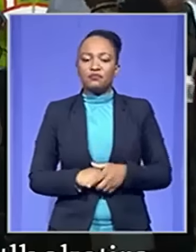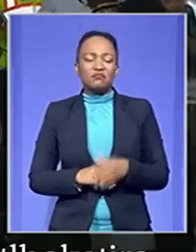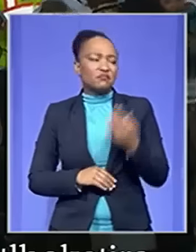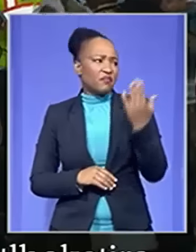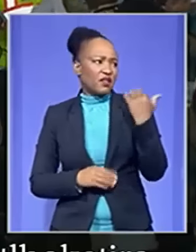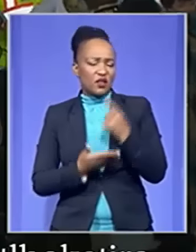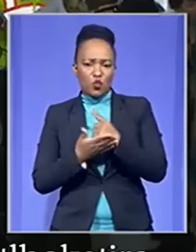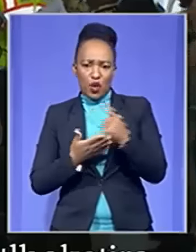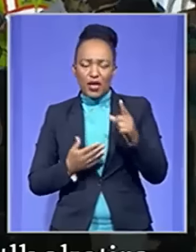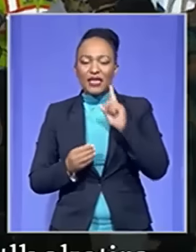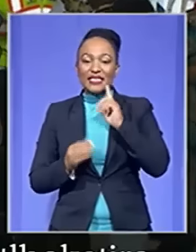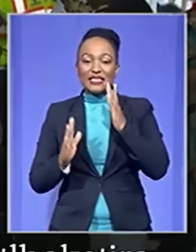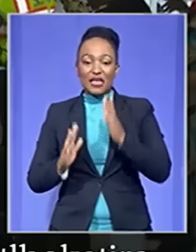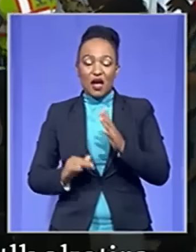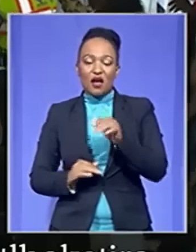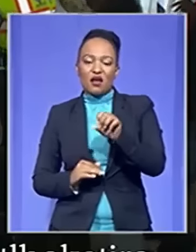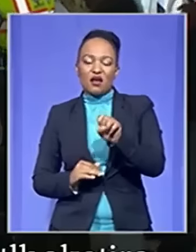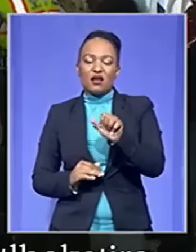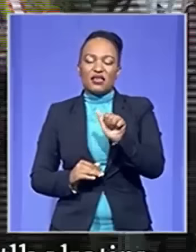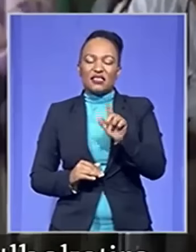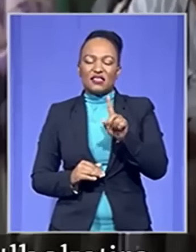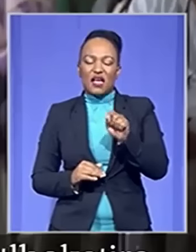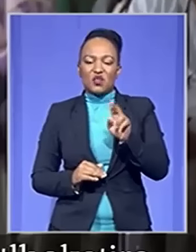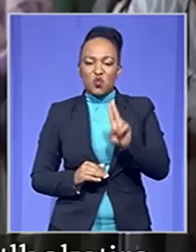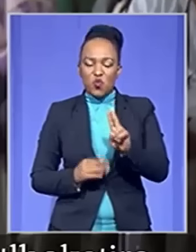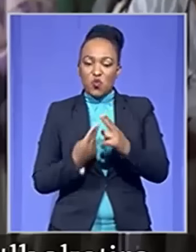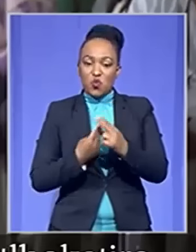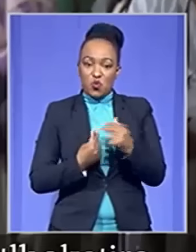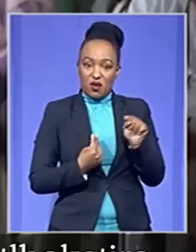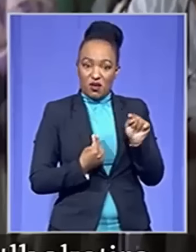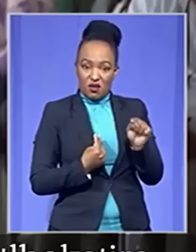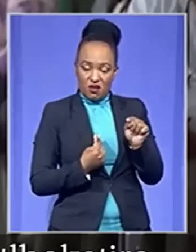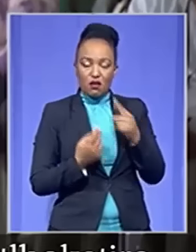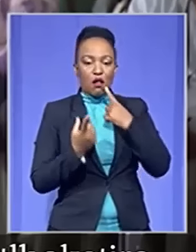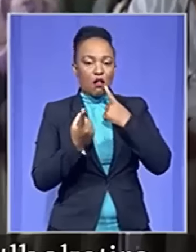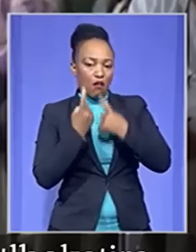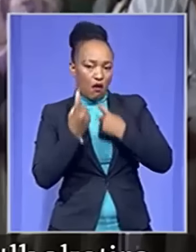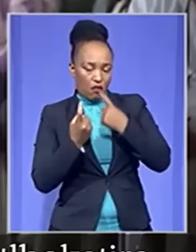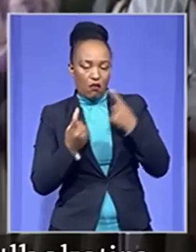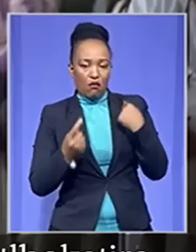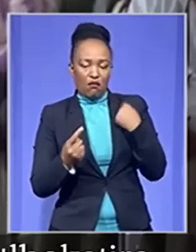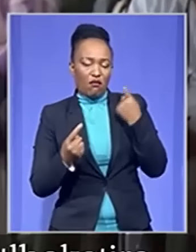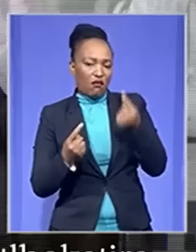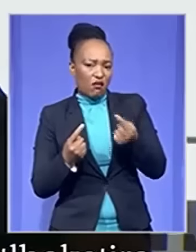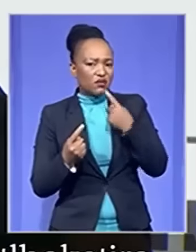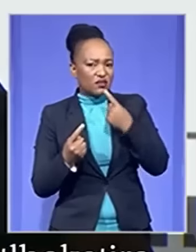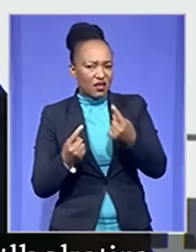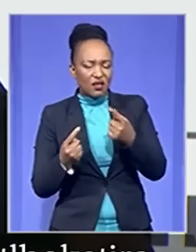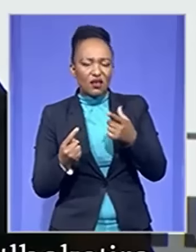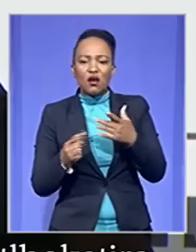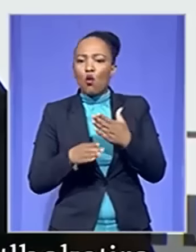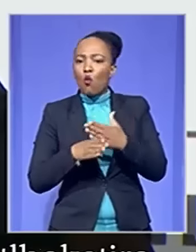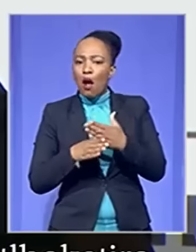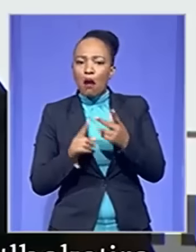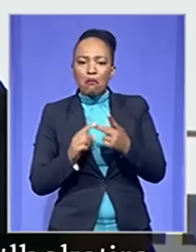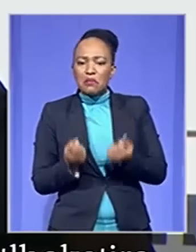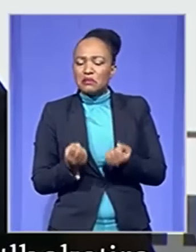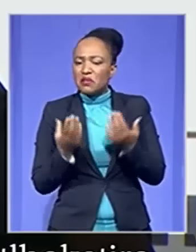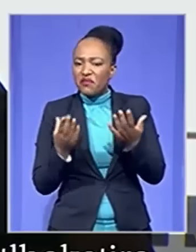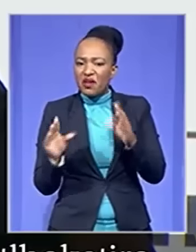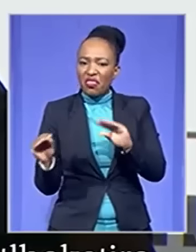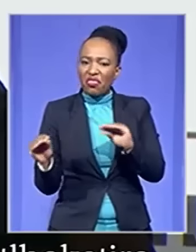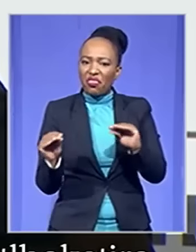SATU di ne di dira ditshupetso gareng ga tse dingwe di ngongorega ka dituelo tse di diegang le tsamaiso ya letsatsi le